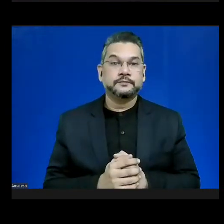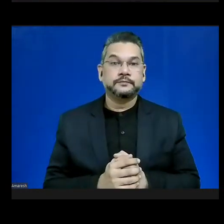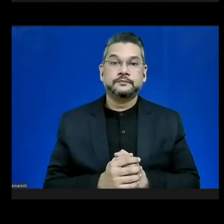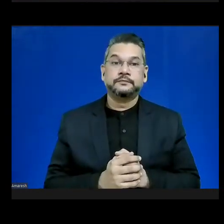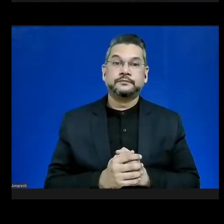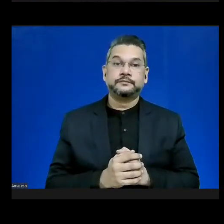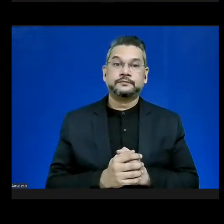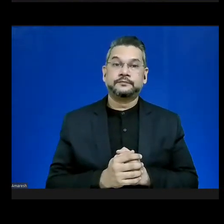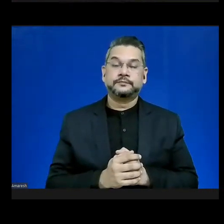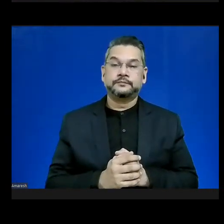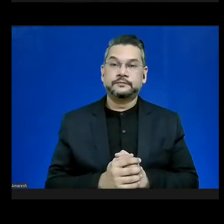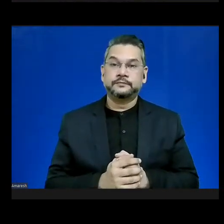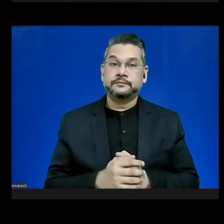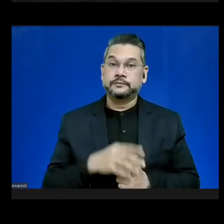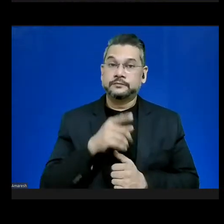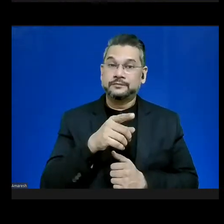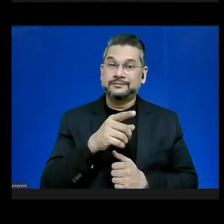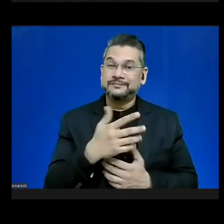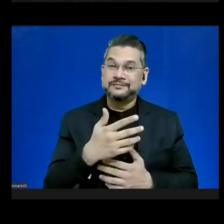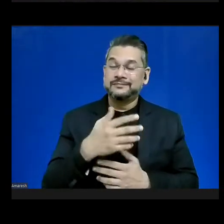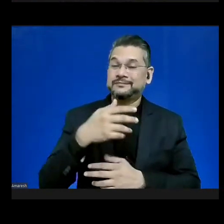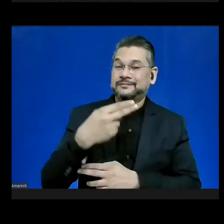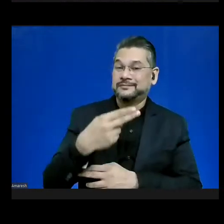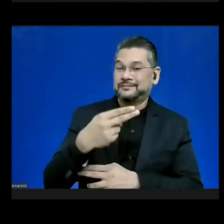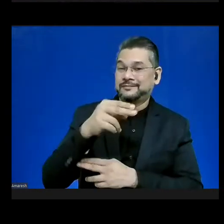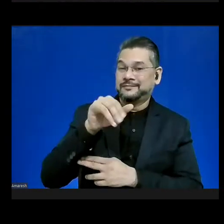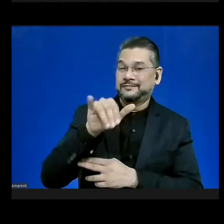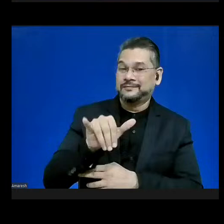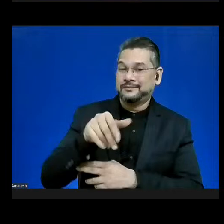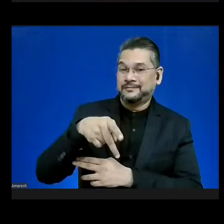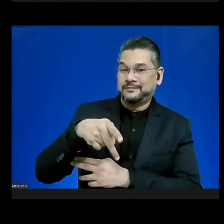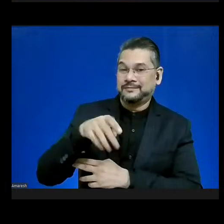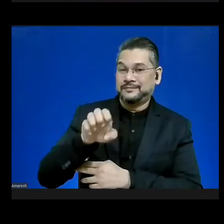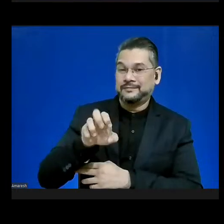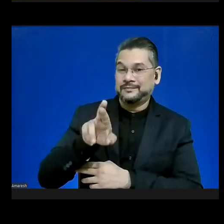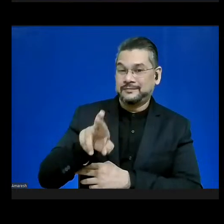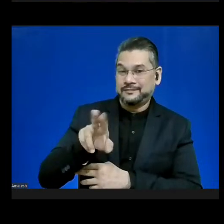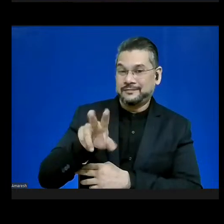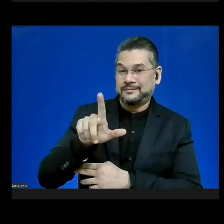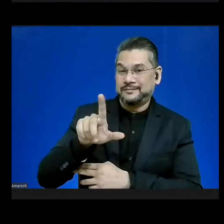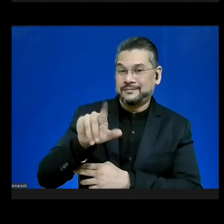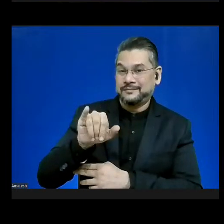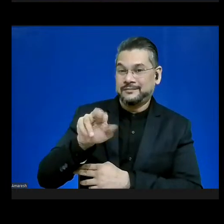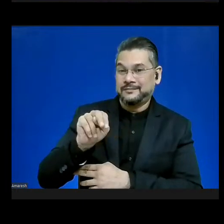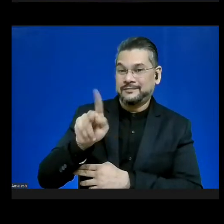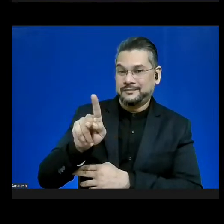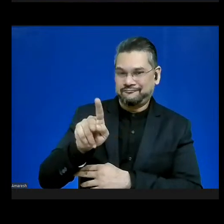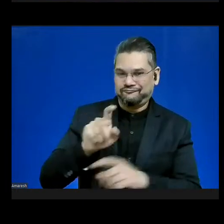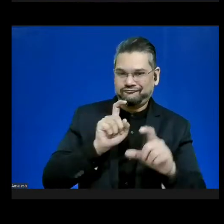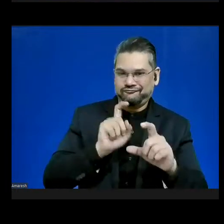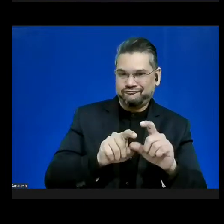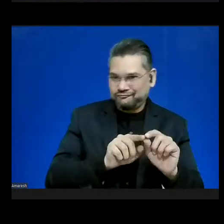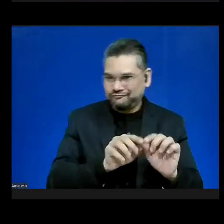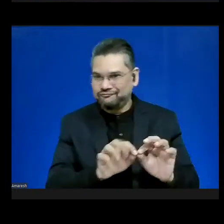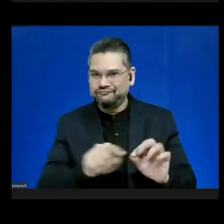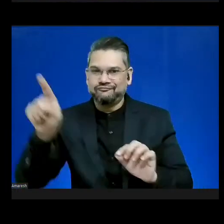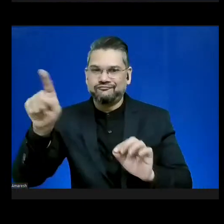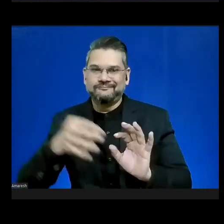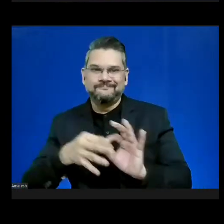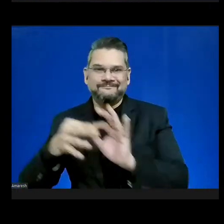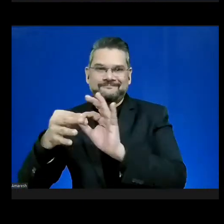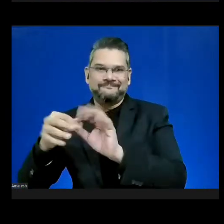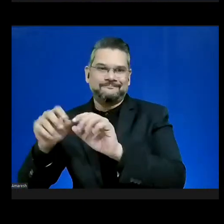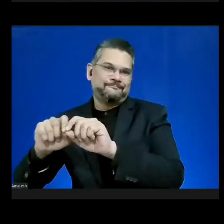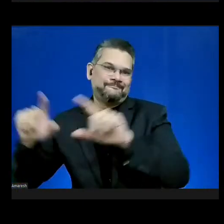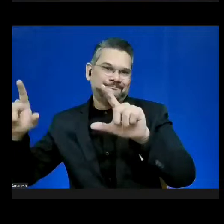about the hyperlinks or anything that we do, uh, normally when you see an hyperlink, it is of a